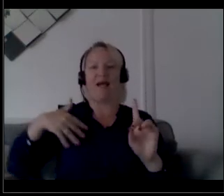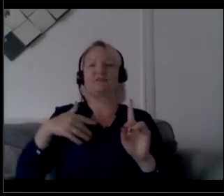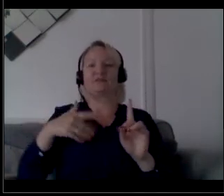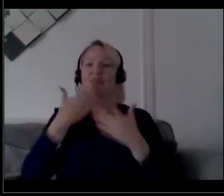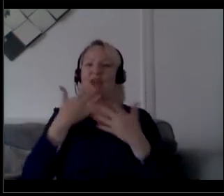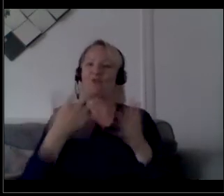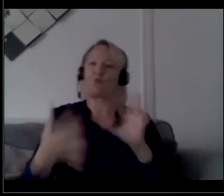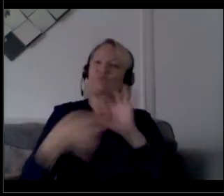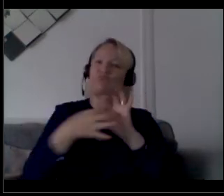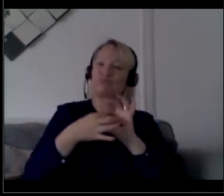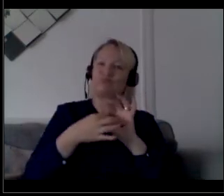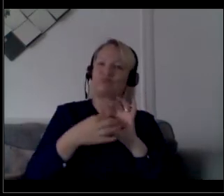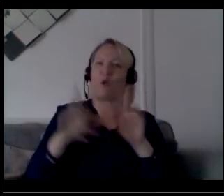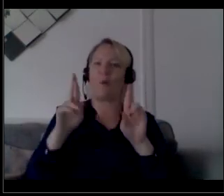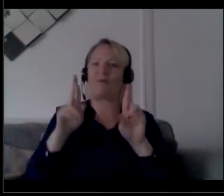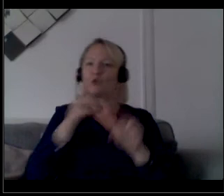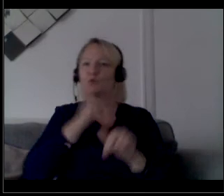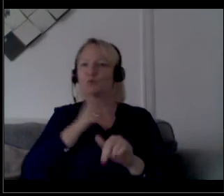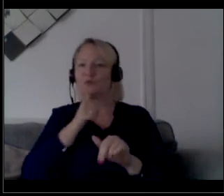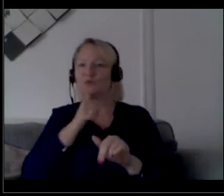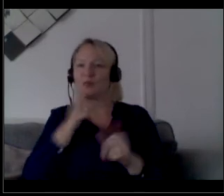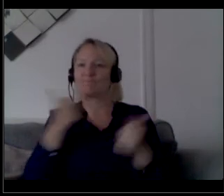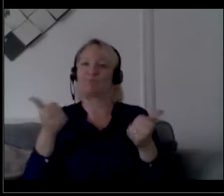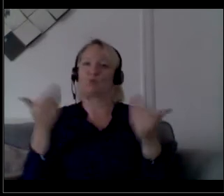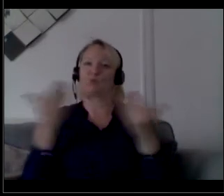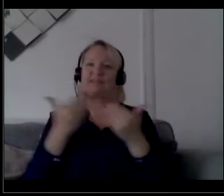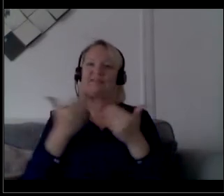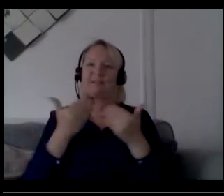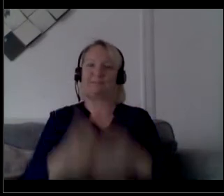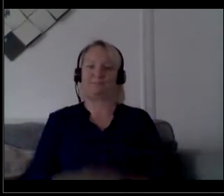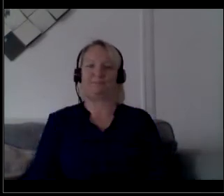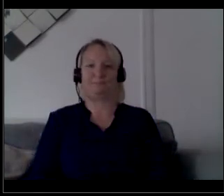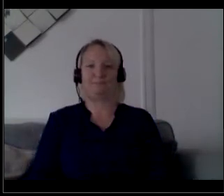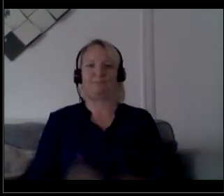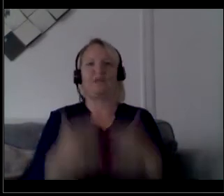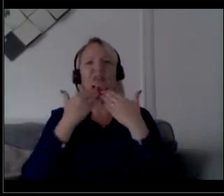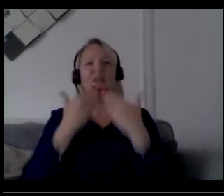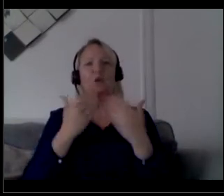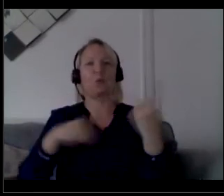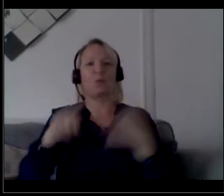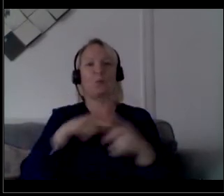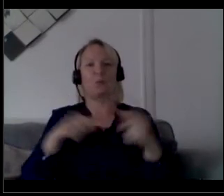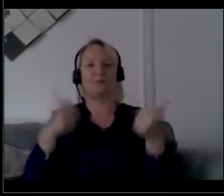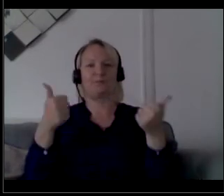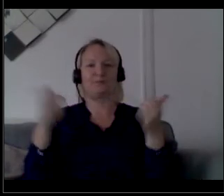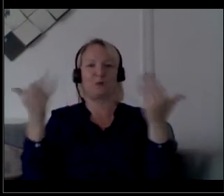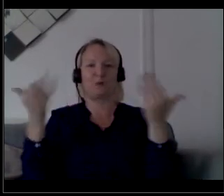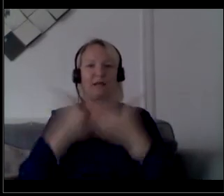found it helpful. Good evening. Thanks all. Good night. Thank you.